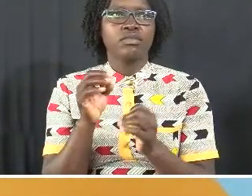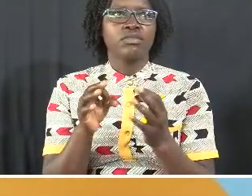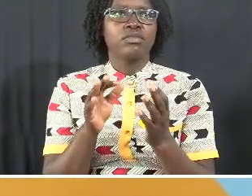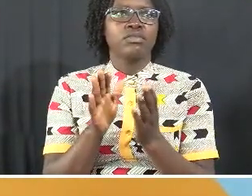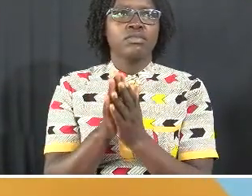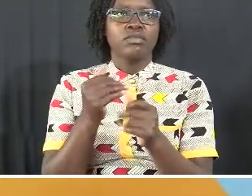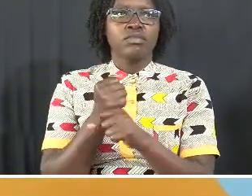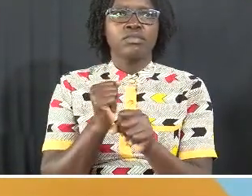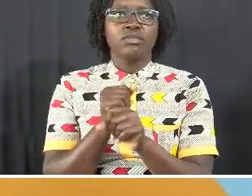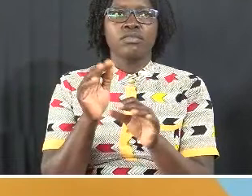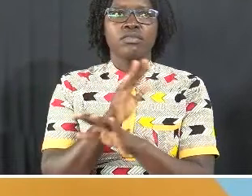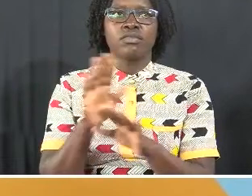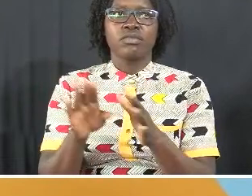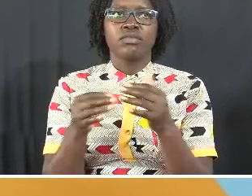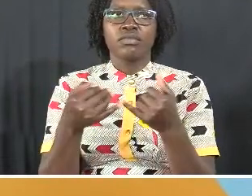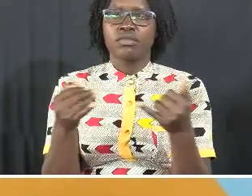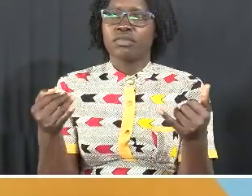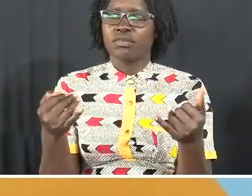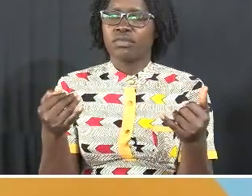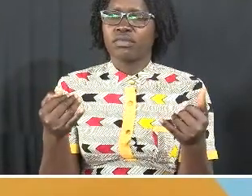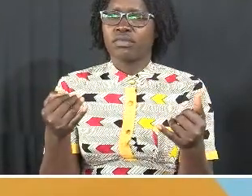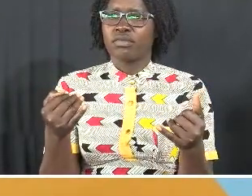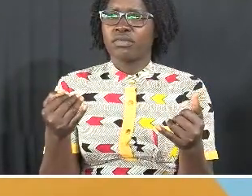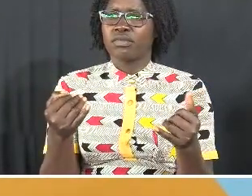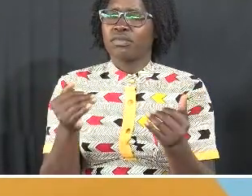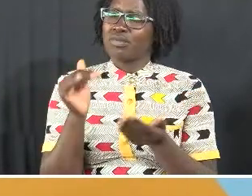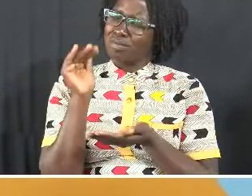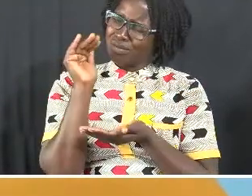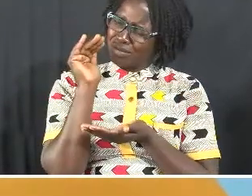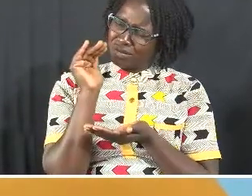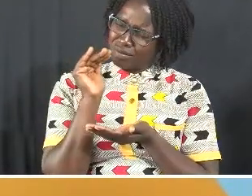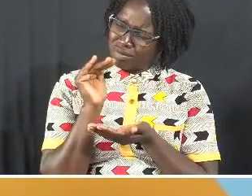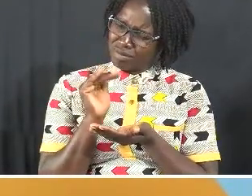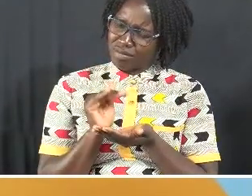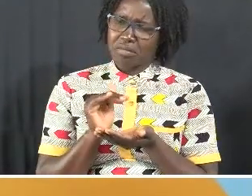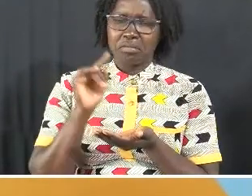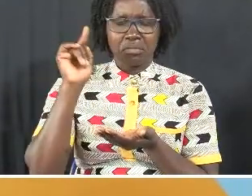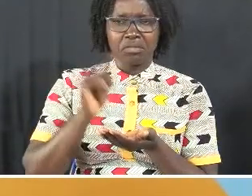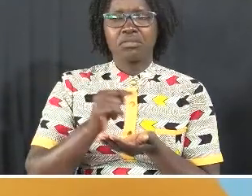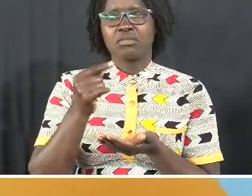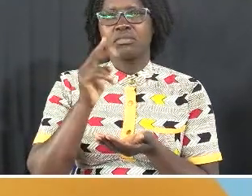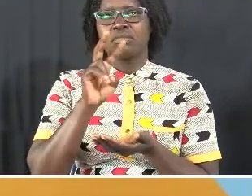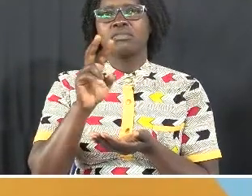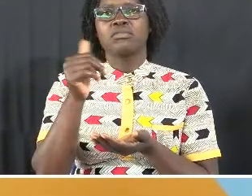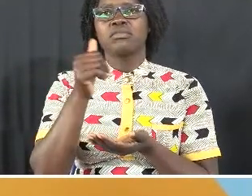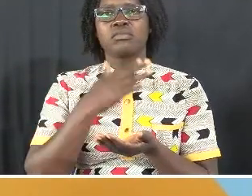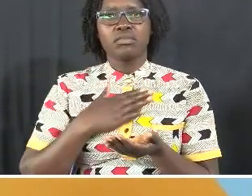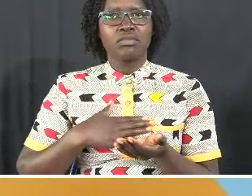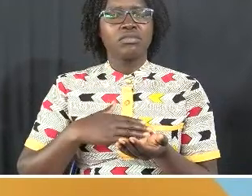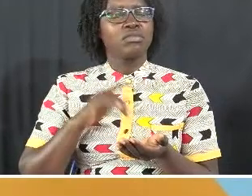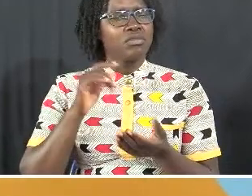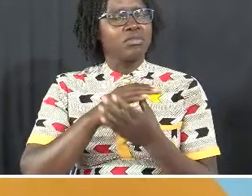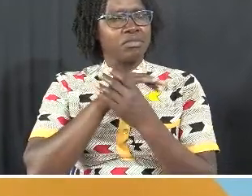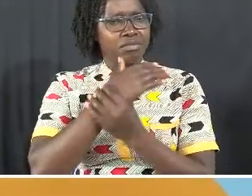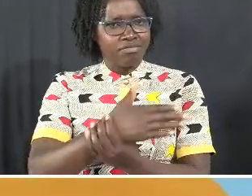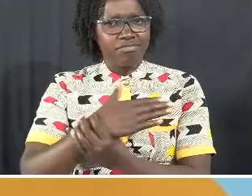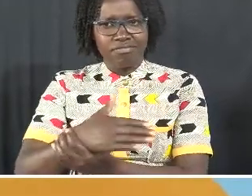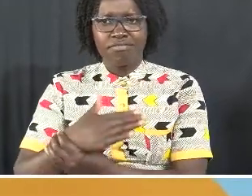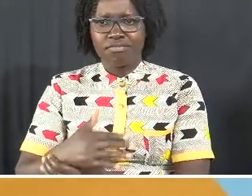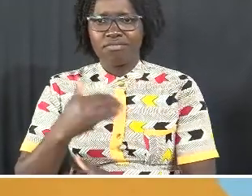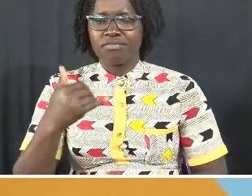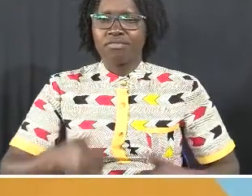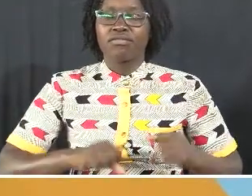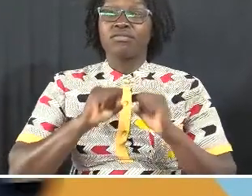online, I will be in prison at home. I can't see anybody. I can't talk to anybody. I can't enjoy